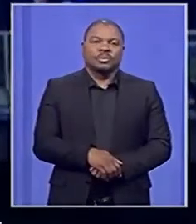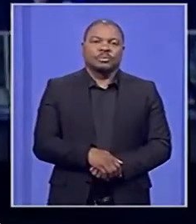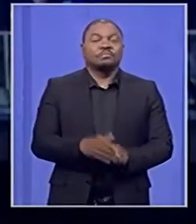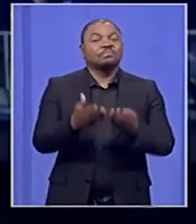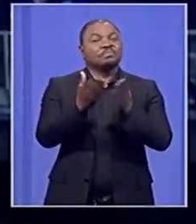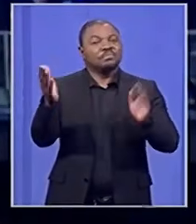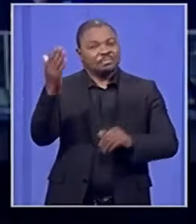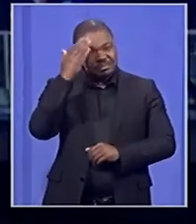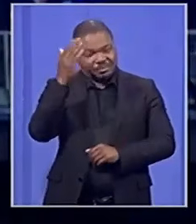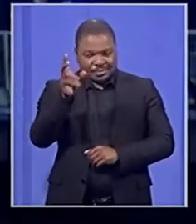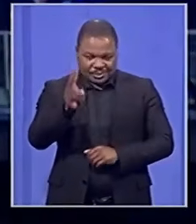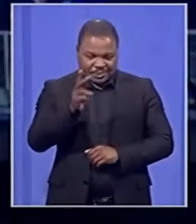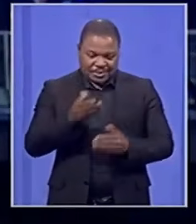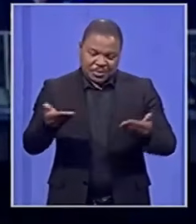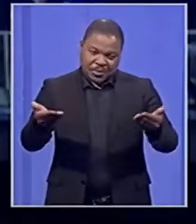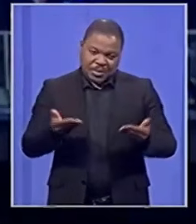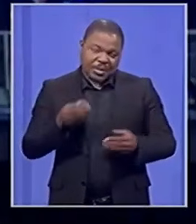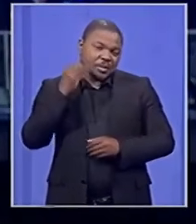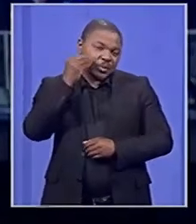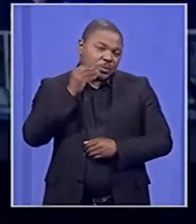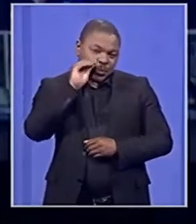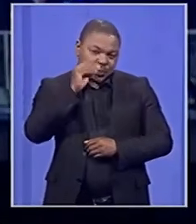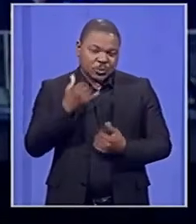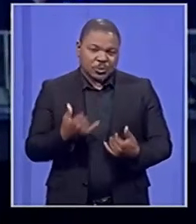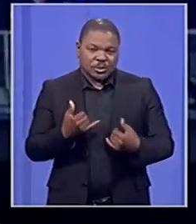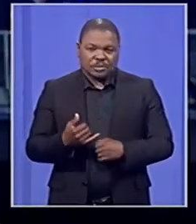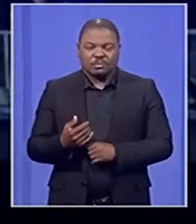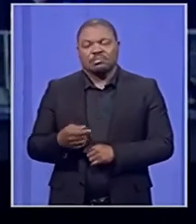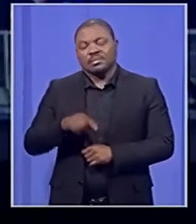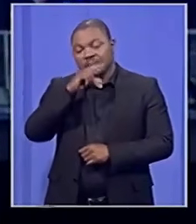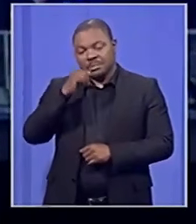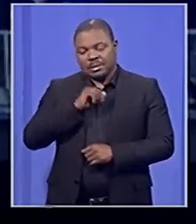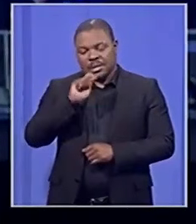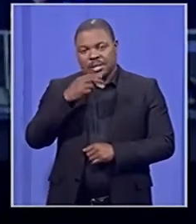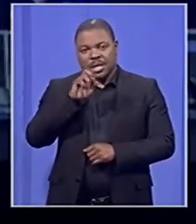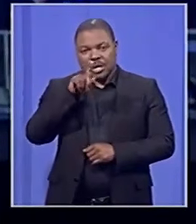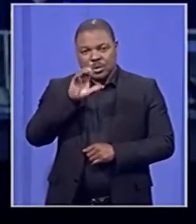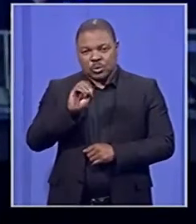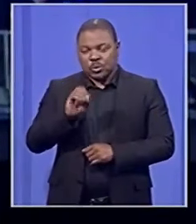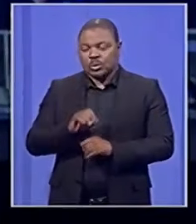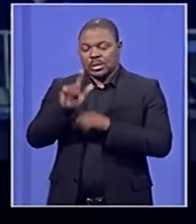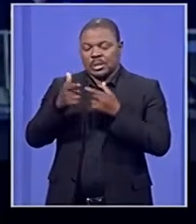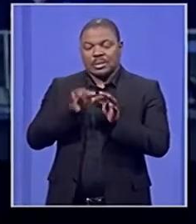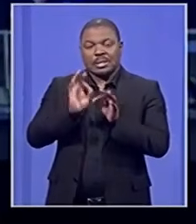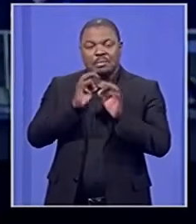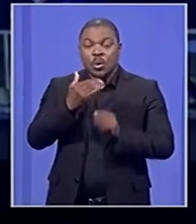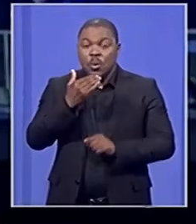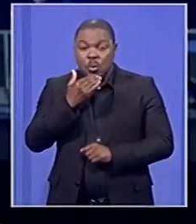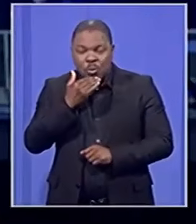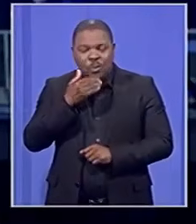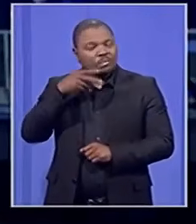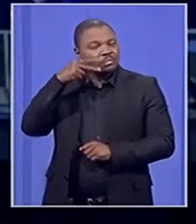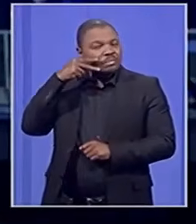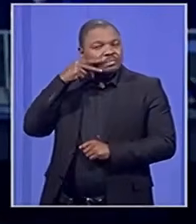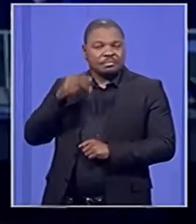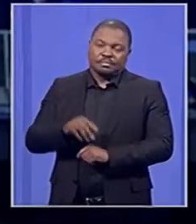Mohidumela hle re boetse ra omela ditabeng tsa Sesotho ka jeno la ka lebitso ke Thato Hlanyane. Agostine Letlalo tla ho hasetsa tsona ka puo ya